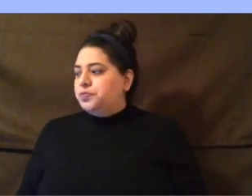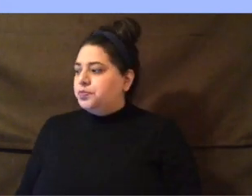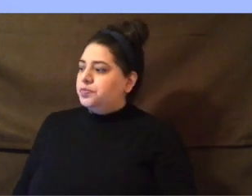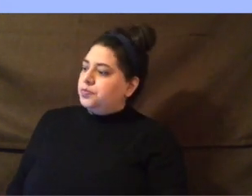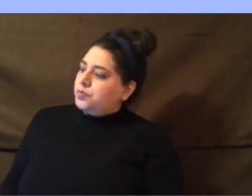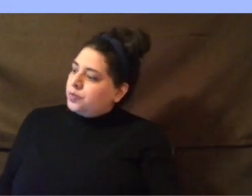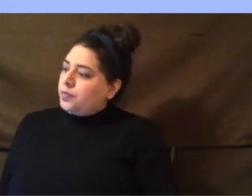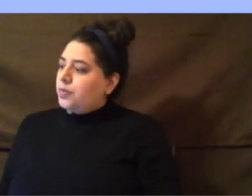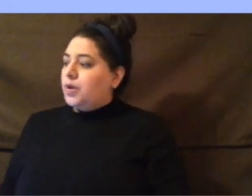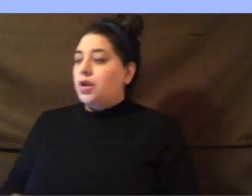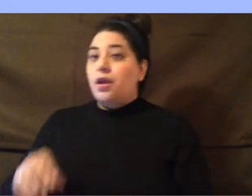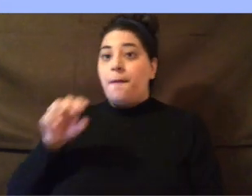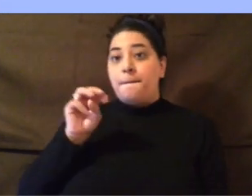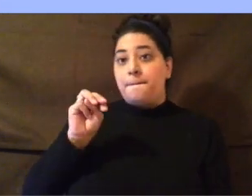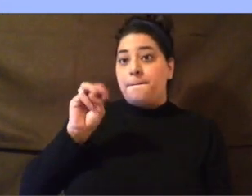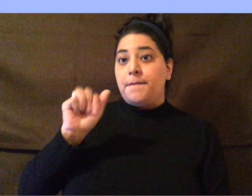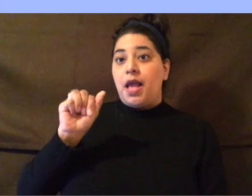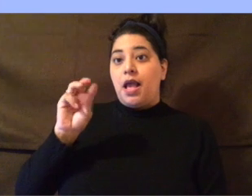declarative sentences.